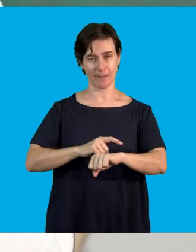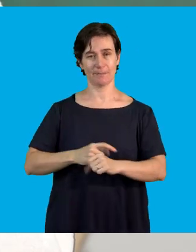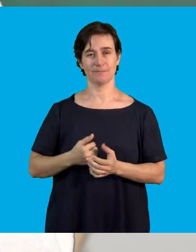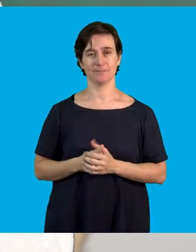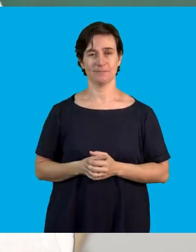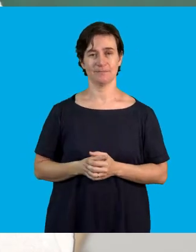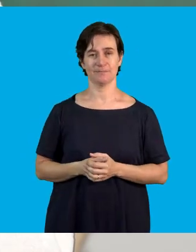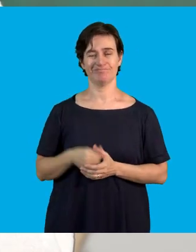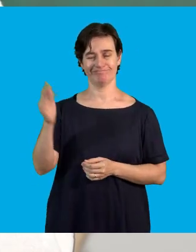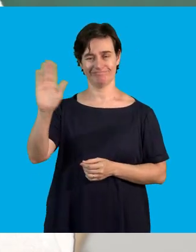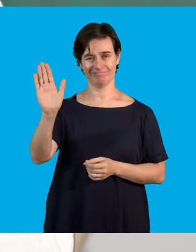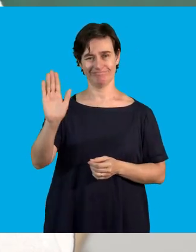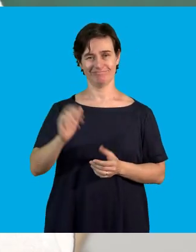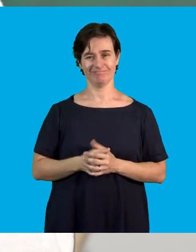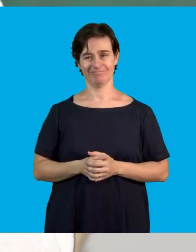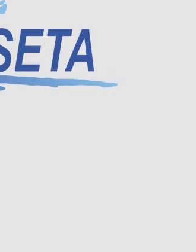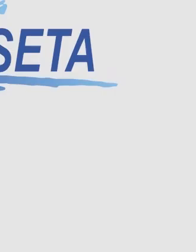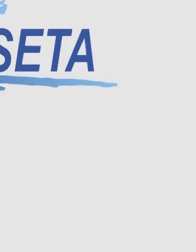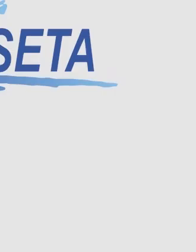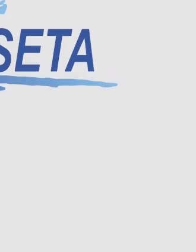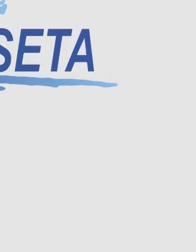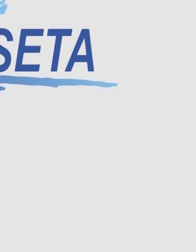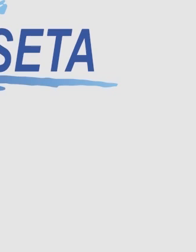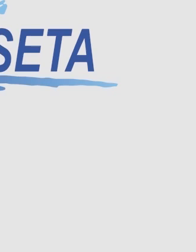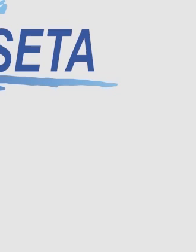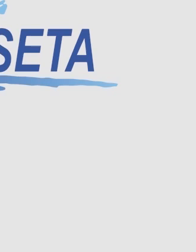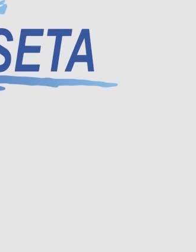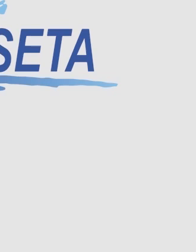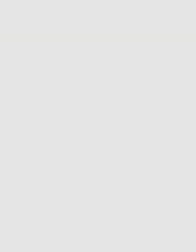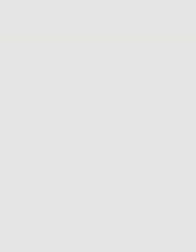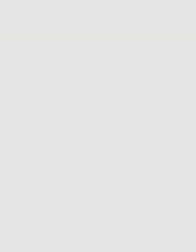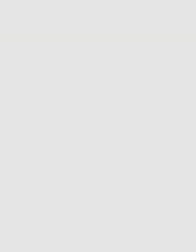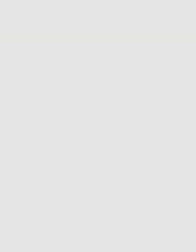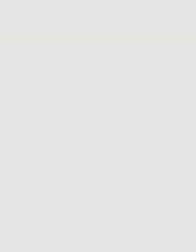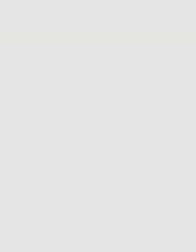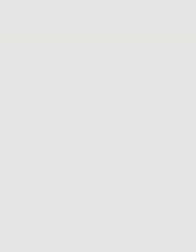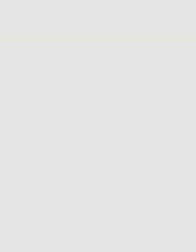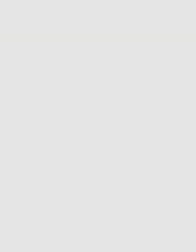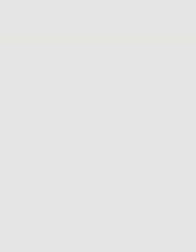next time. Goodbye.